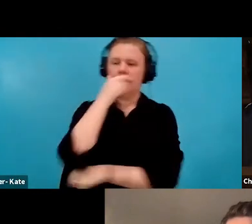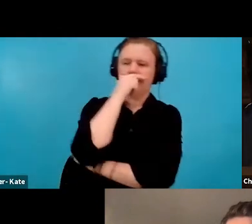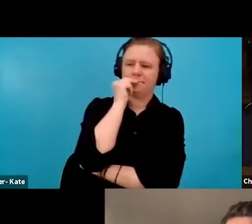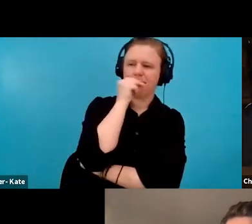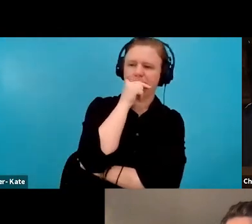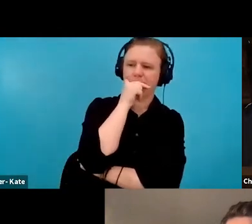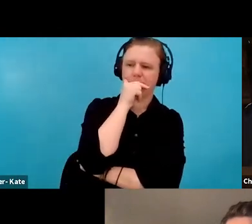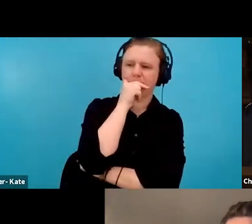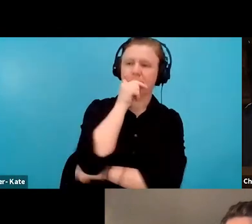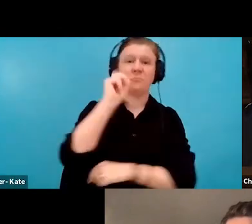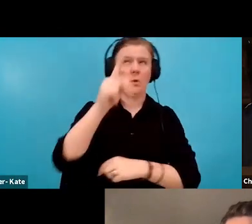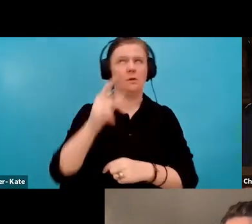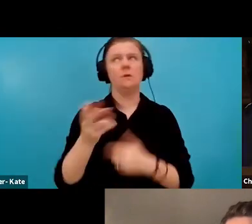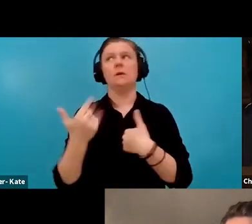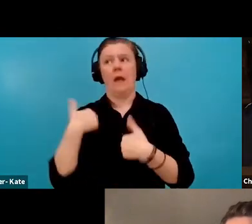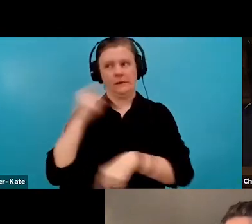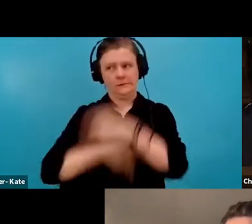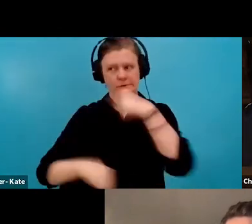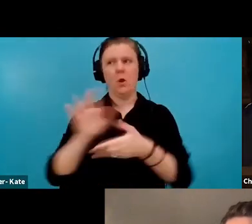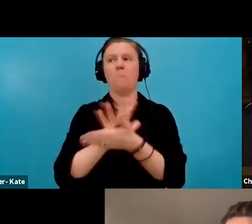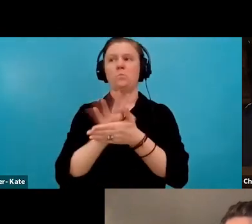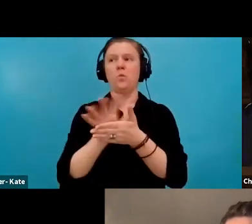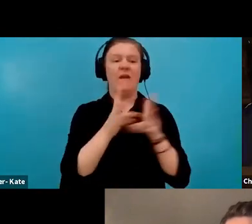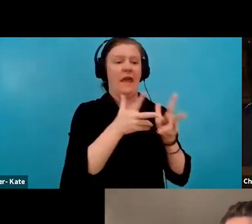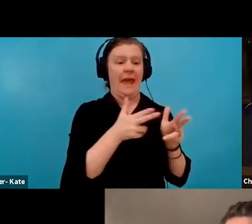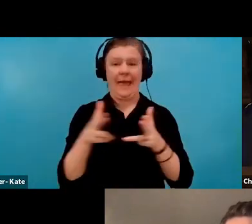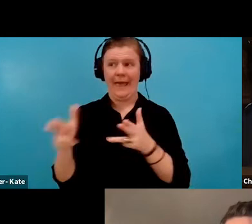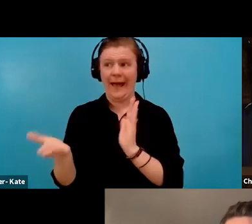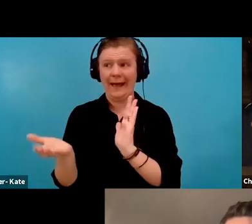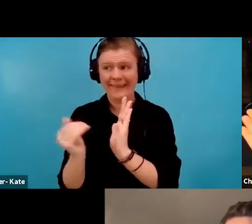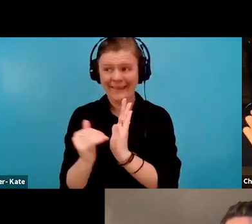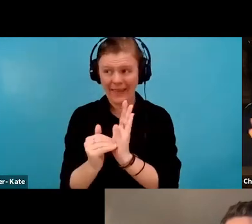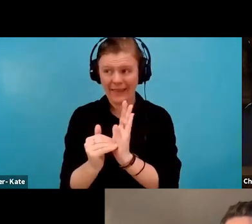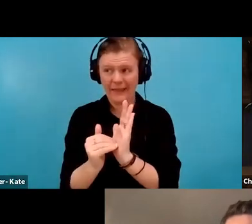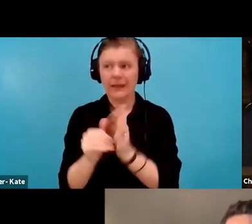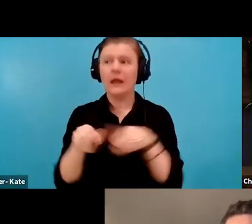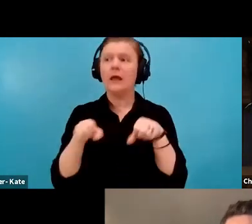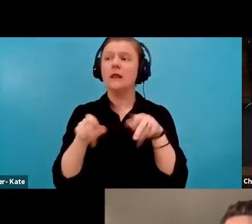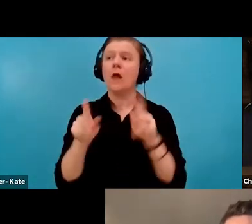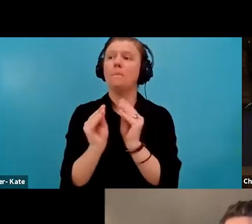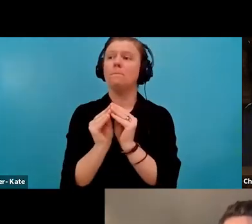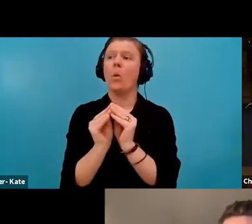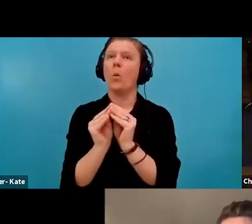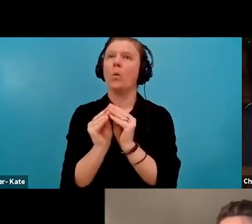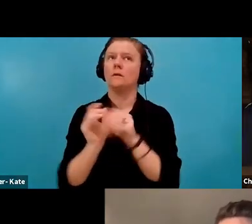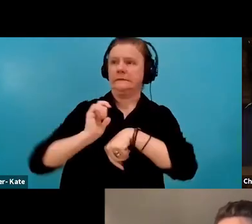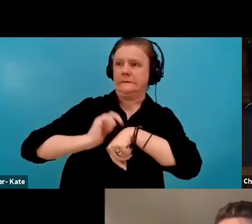So I had to re-edit the film, which takes a lot of effort, to open it up, to give more